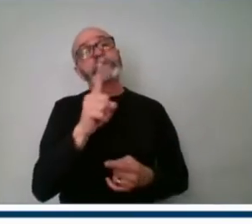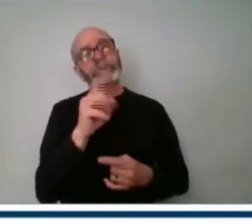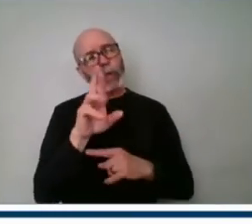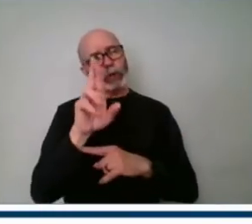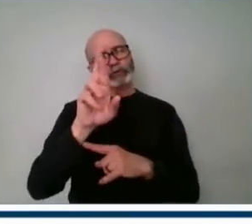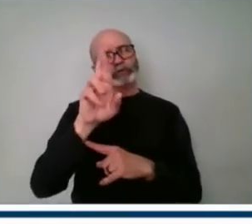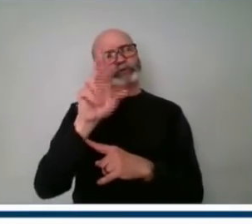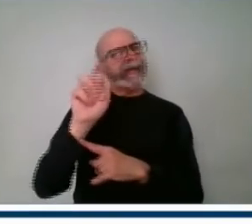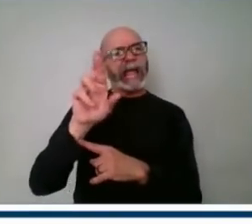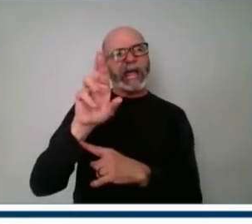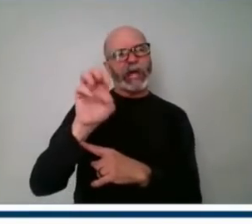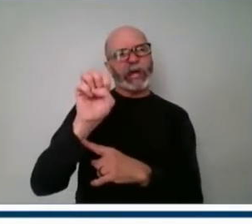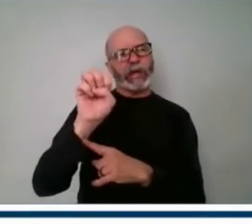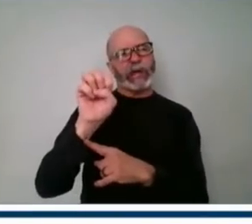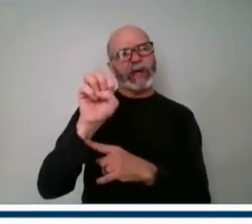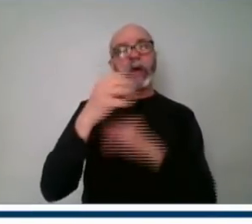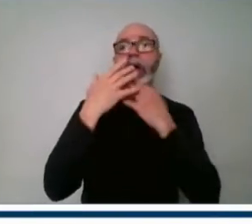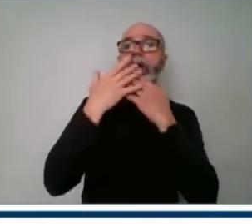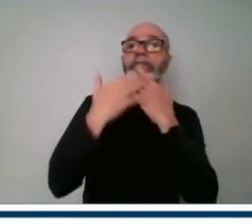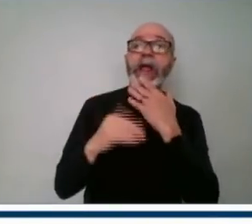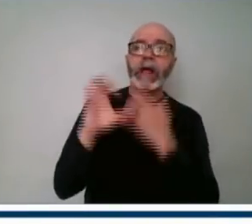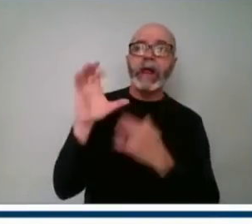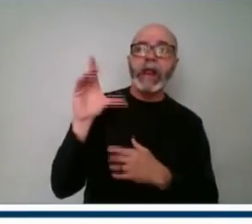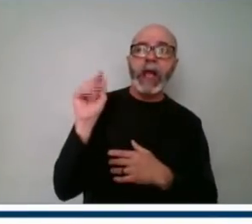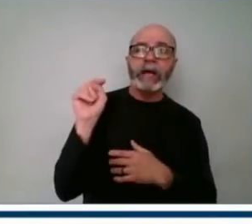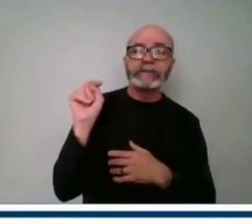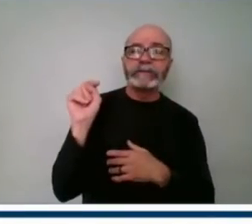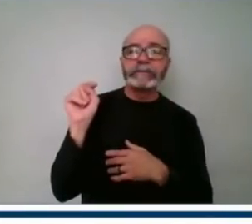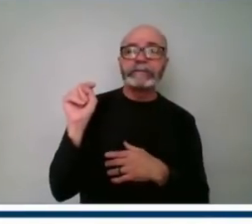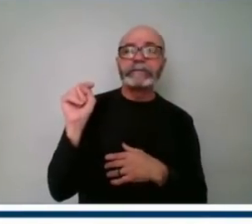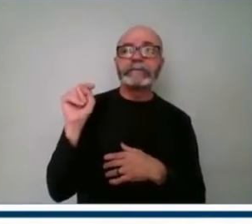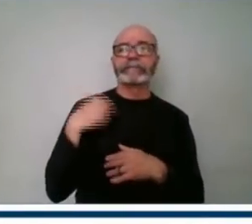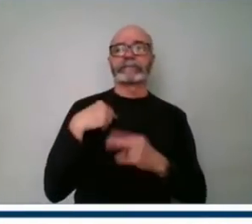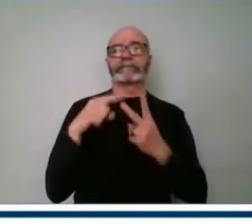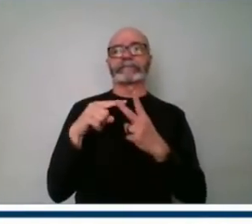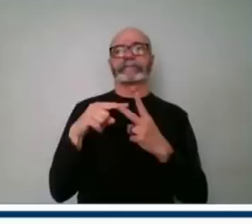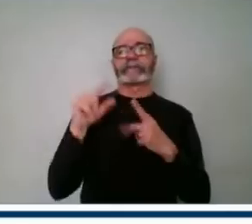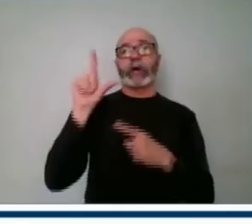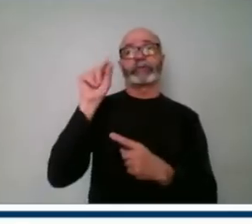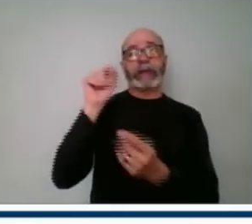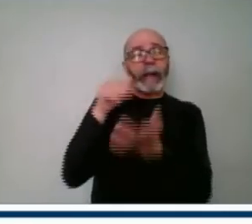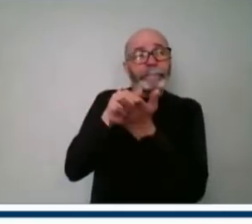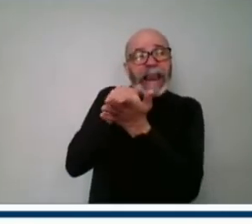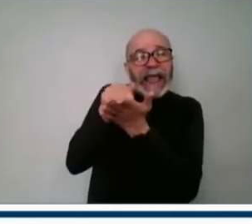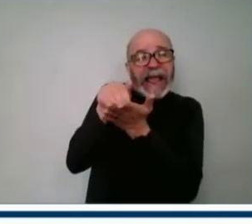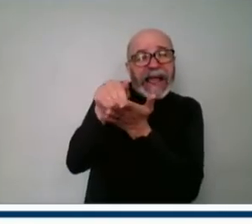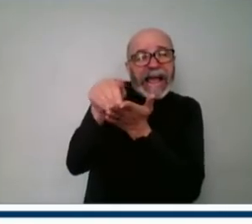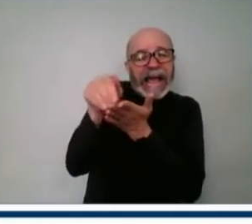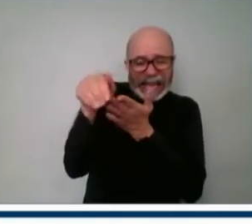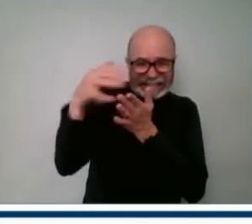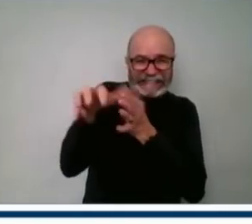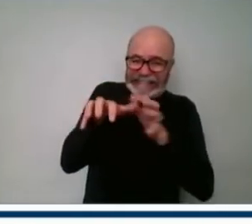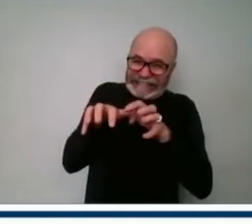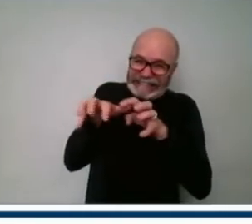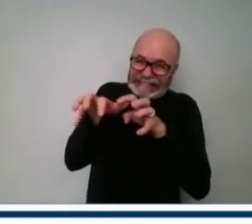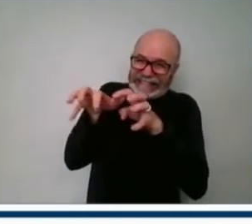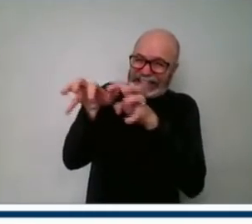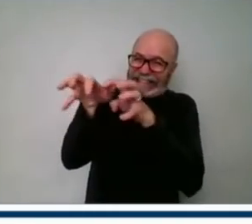25 cases and 9 deaths out of about 20 million people vaccinated in the European Union and the United